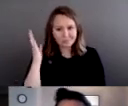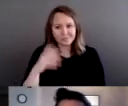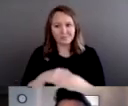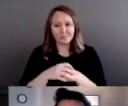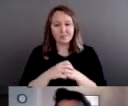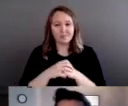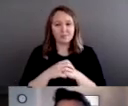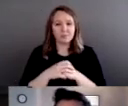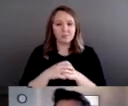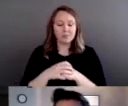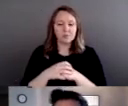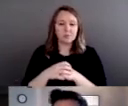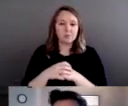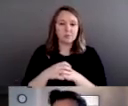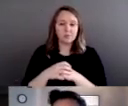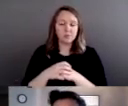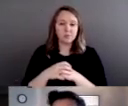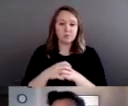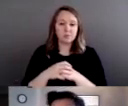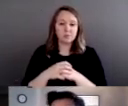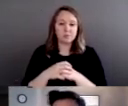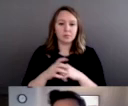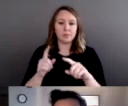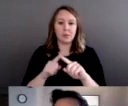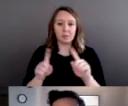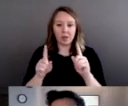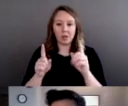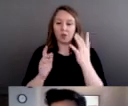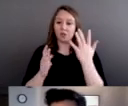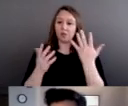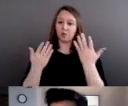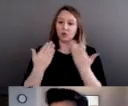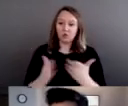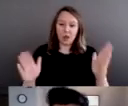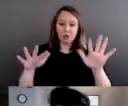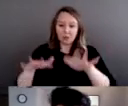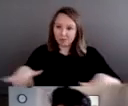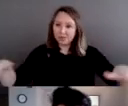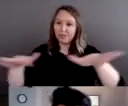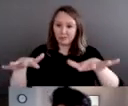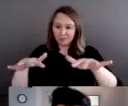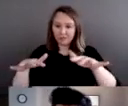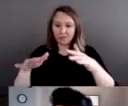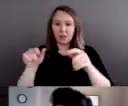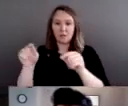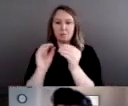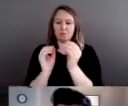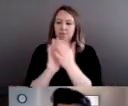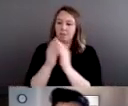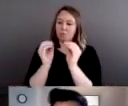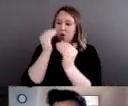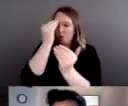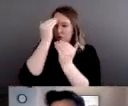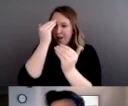context, this is just becoming a thing like 5 years ago. So, you know,